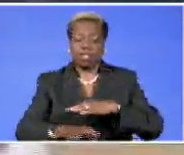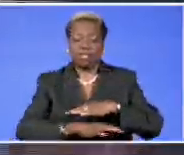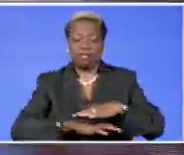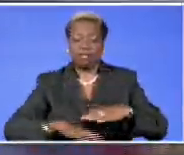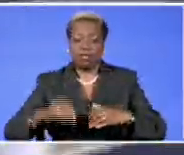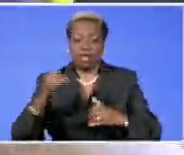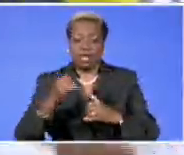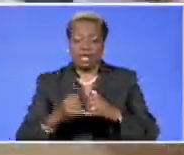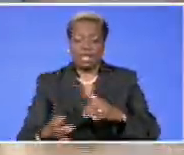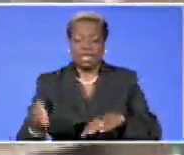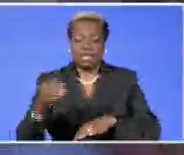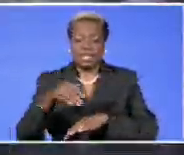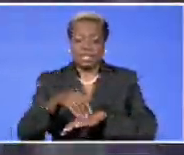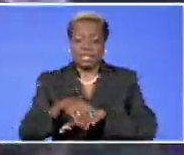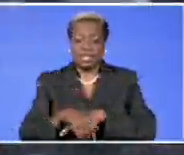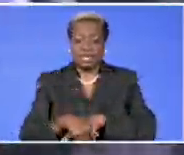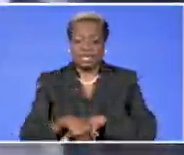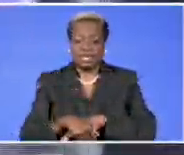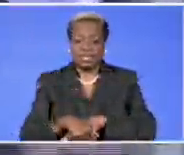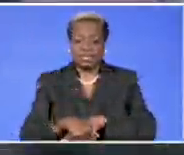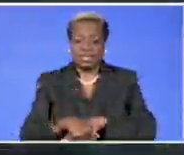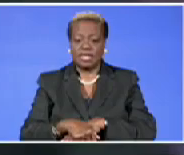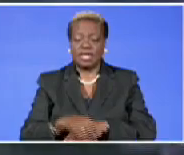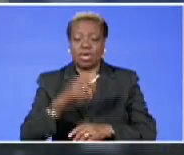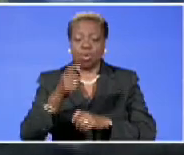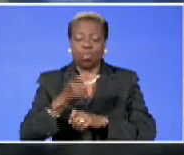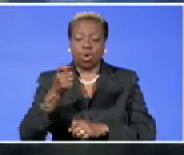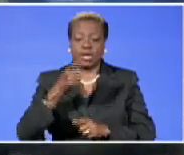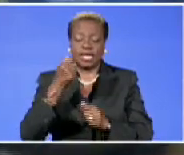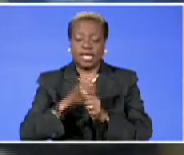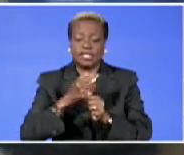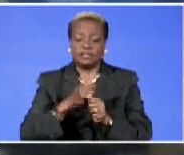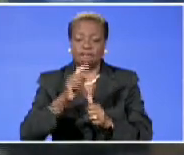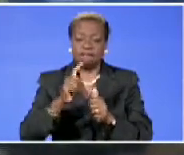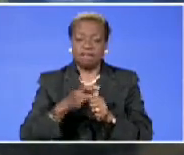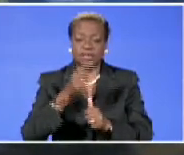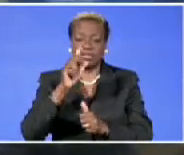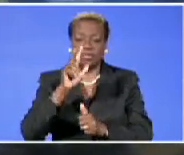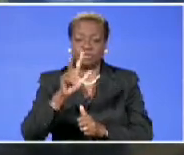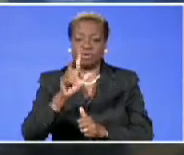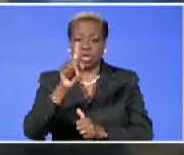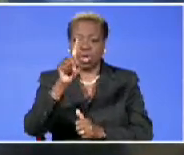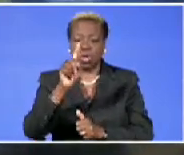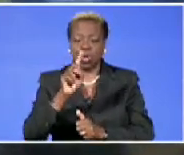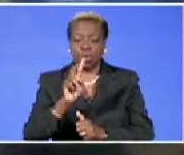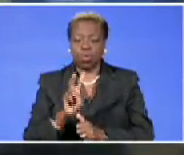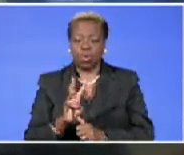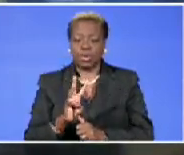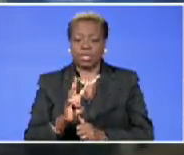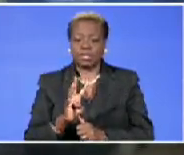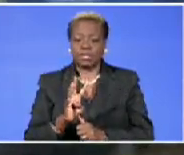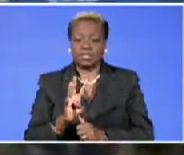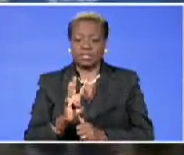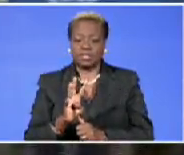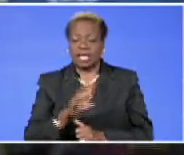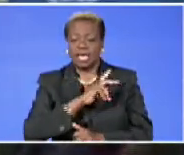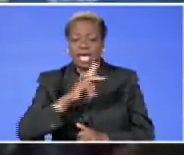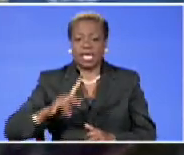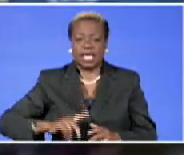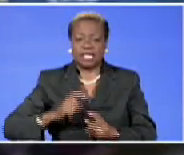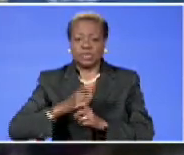Warriors. Kings got out fast and won each of the first 3 quarters before holding off a Warriors rally in the 4th. Kings